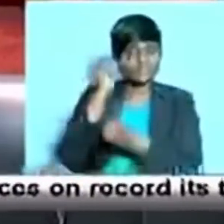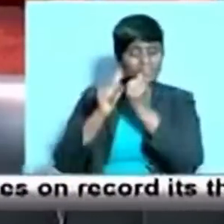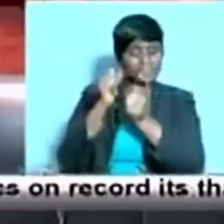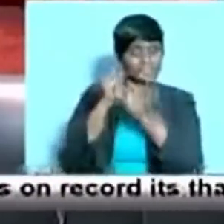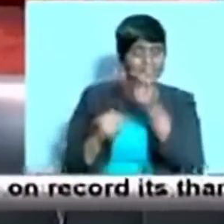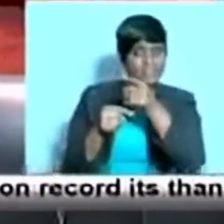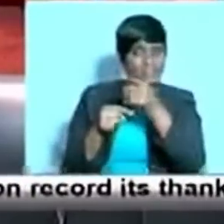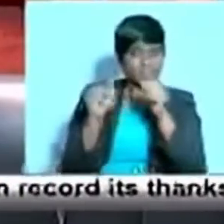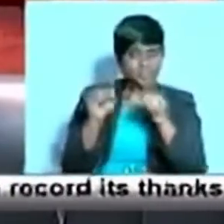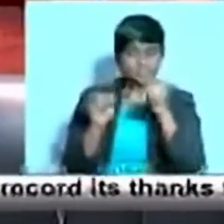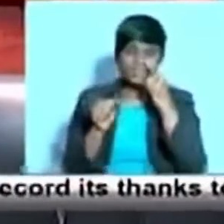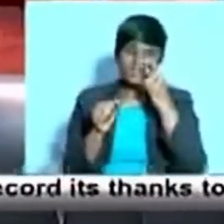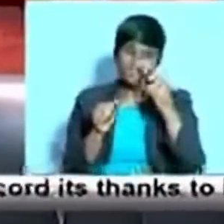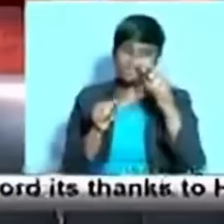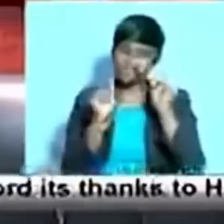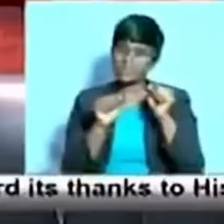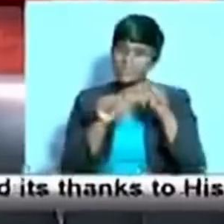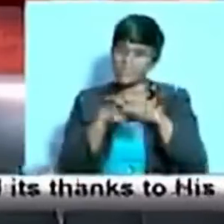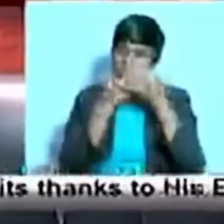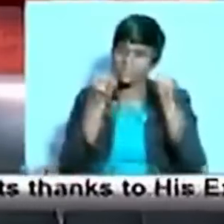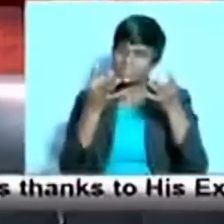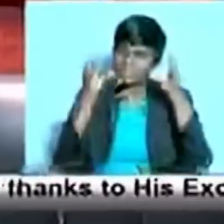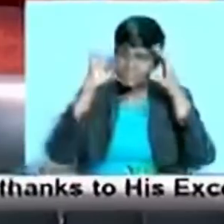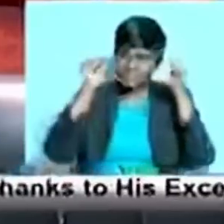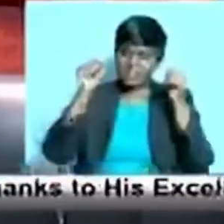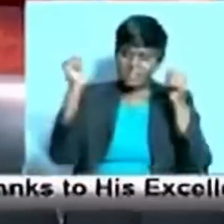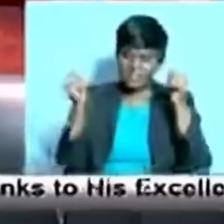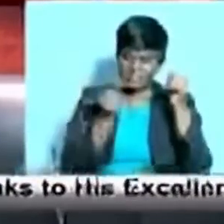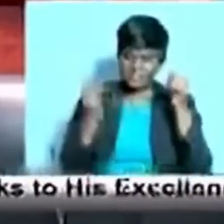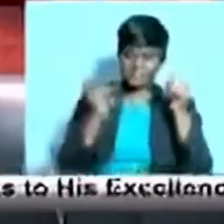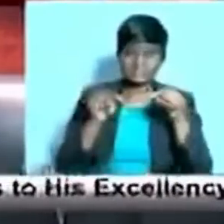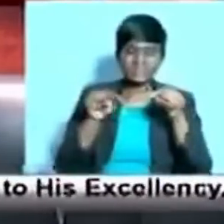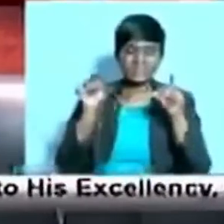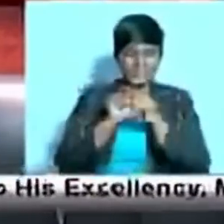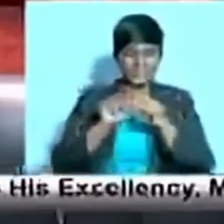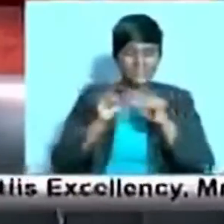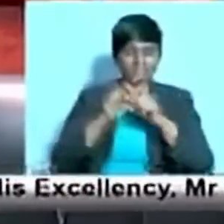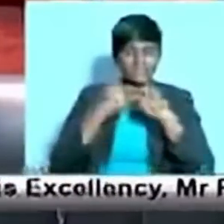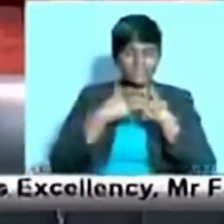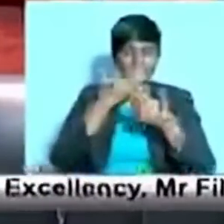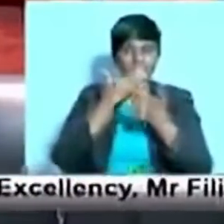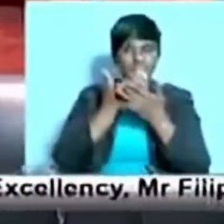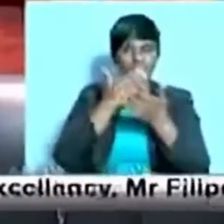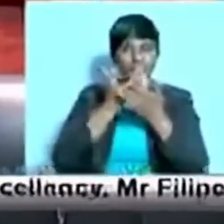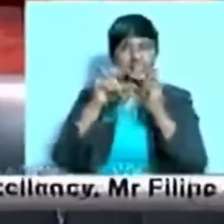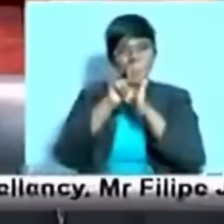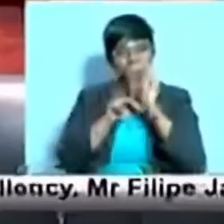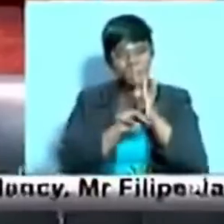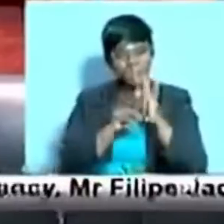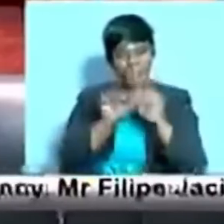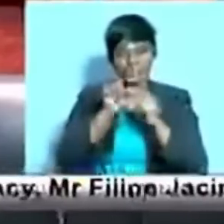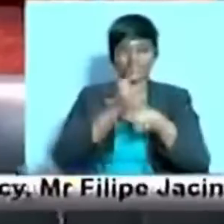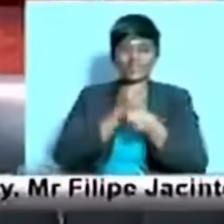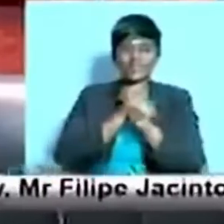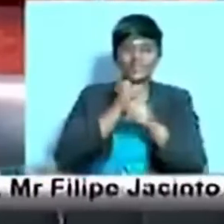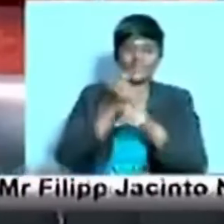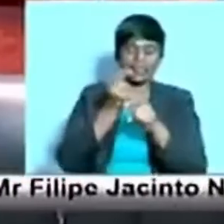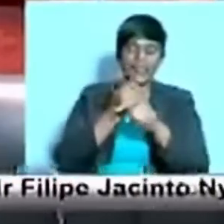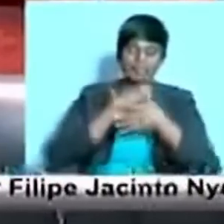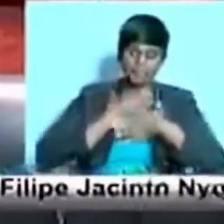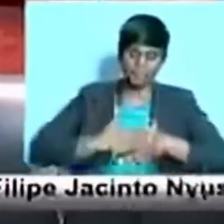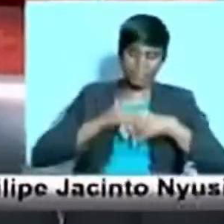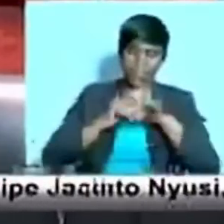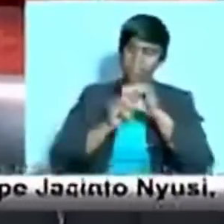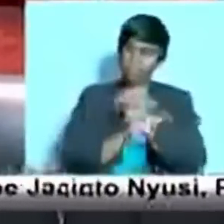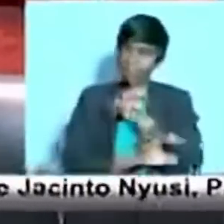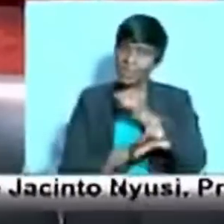because you can see how many presidents have come attracted by the good policies, attracted by the peace in the